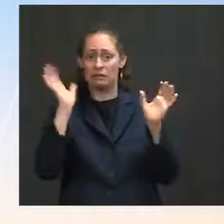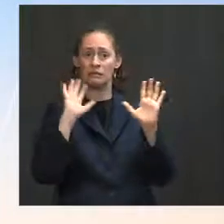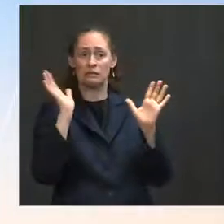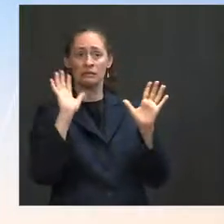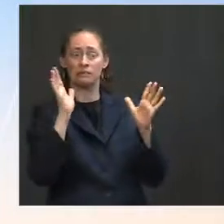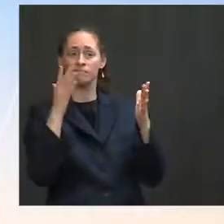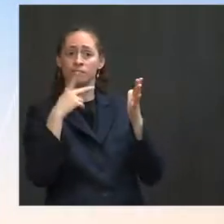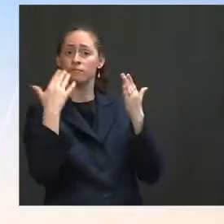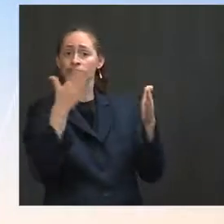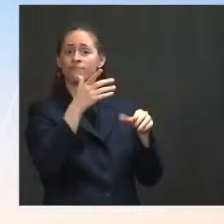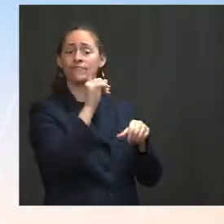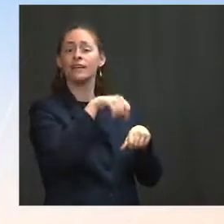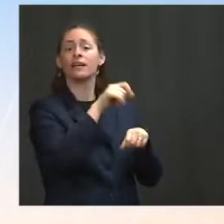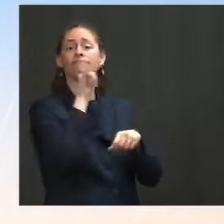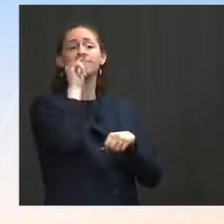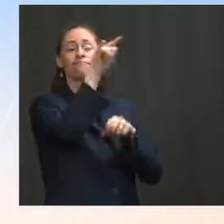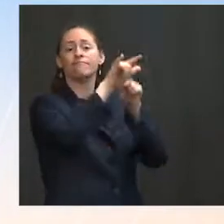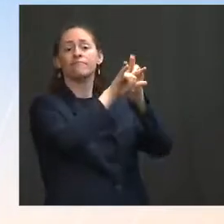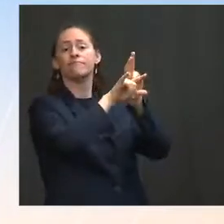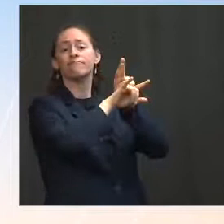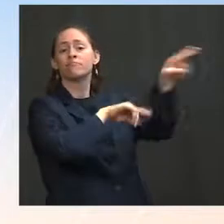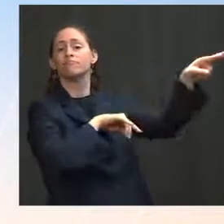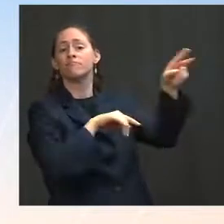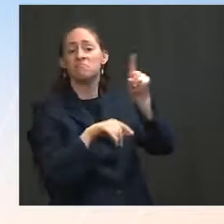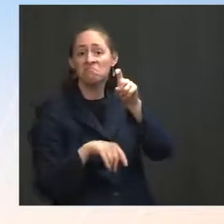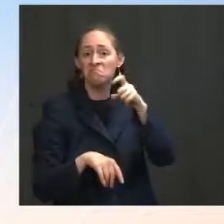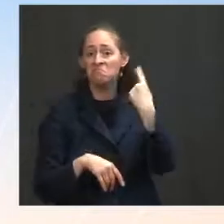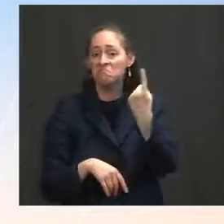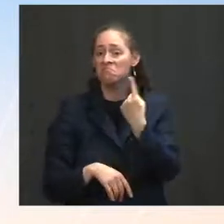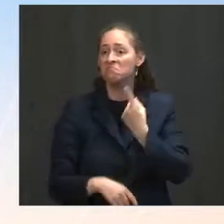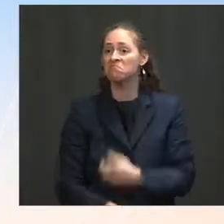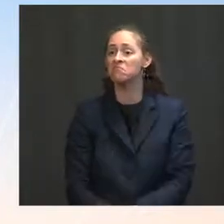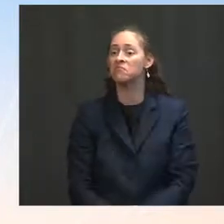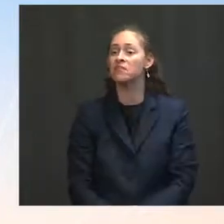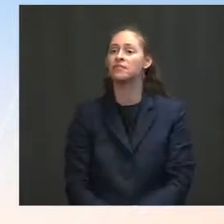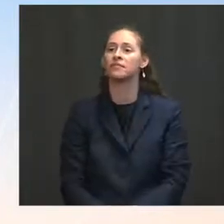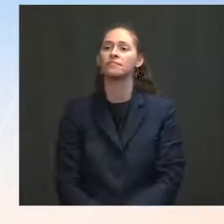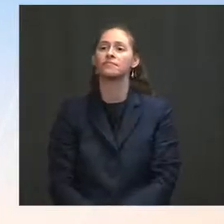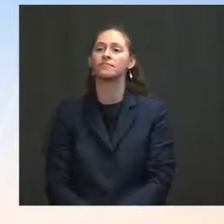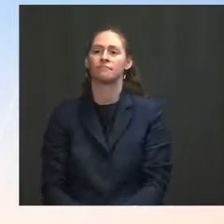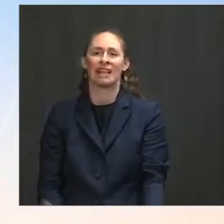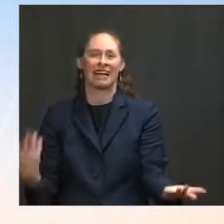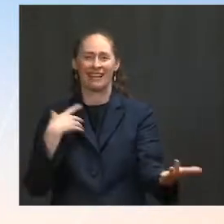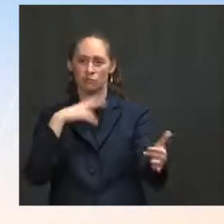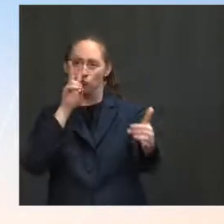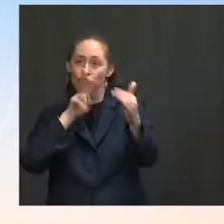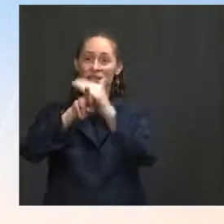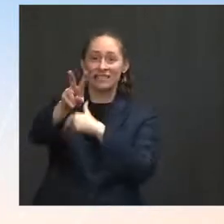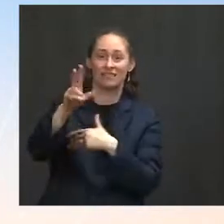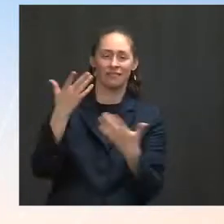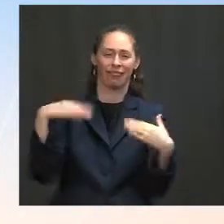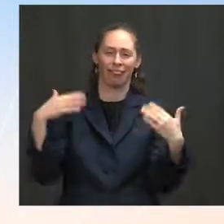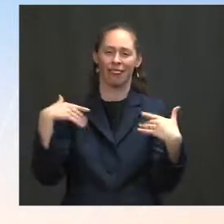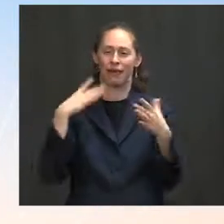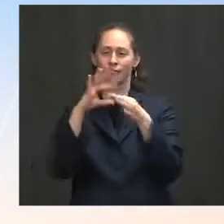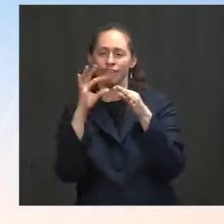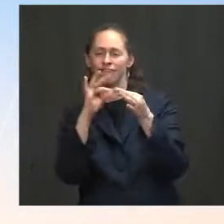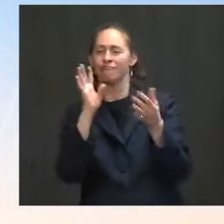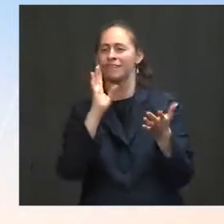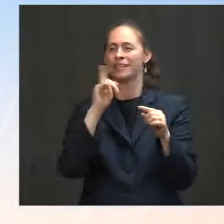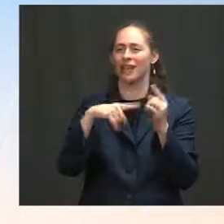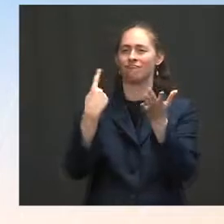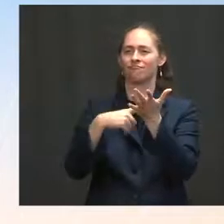Well, I'm not going to predict an outcome that we are certainly working to, with the Afghan National Security Forces, to push